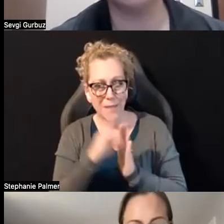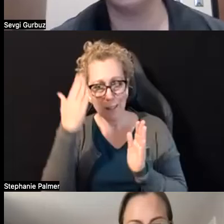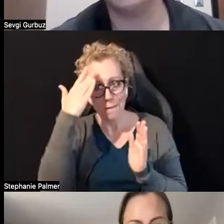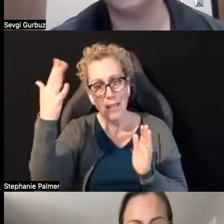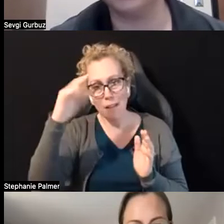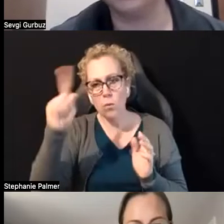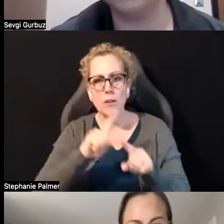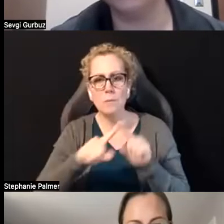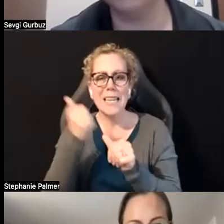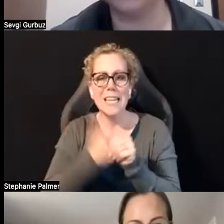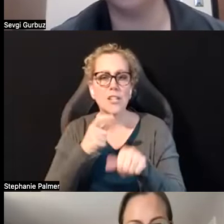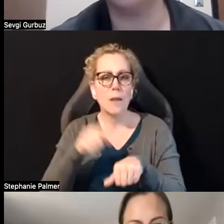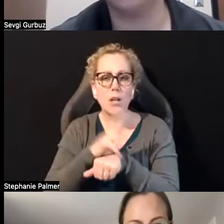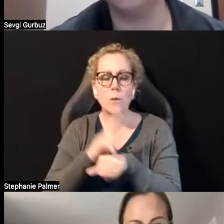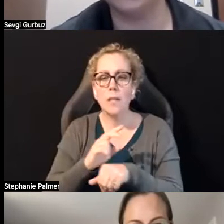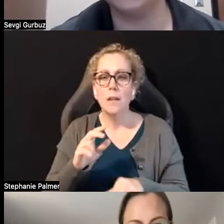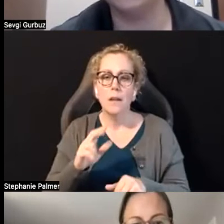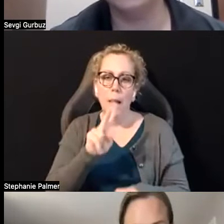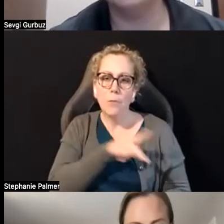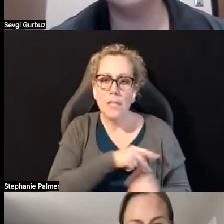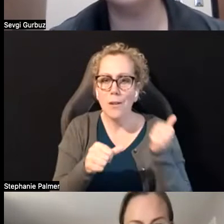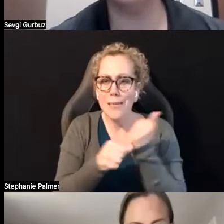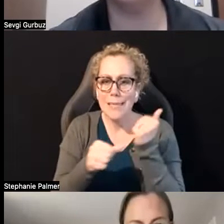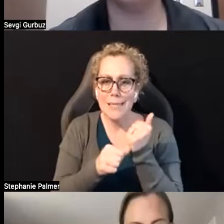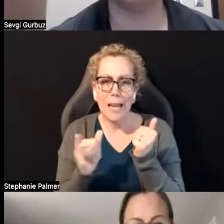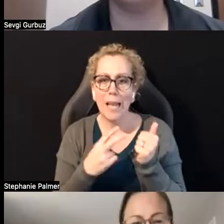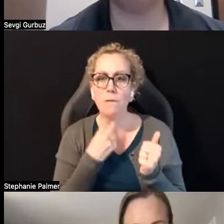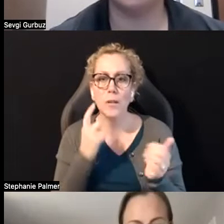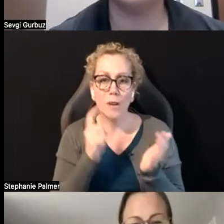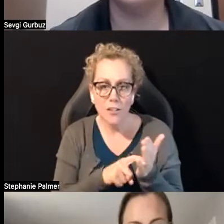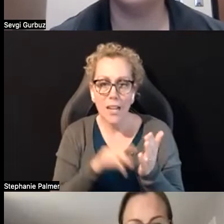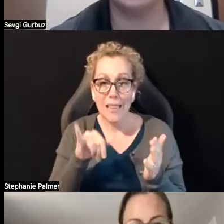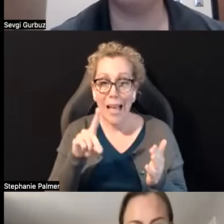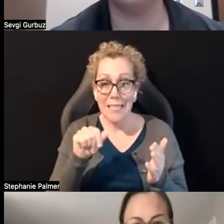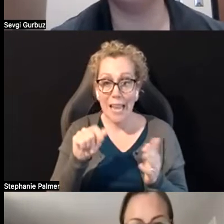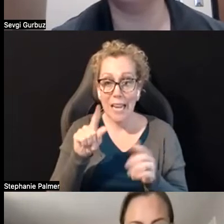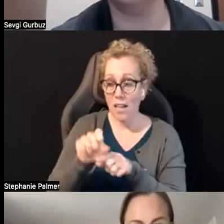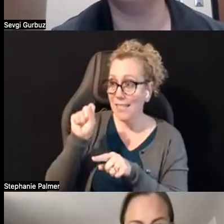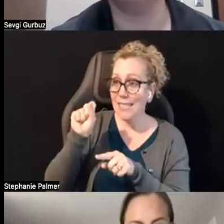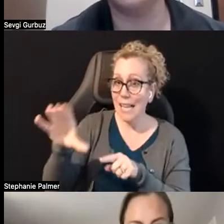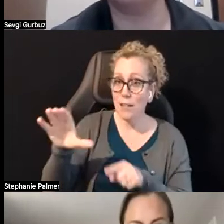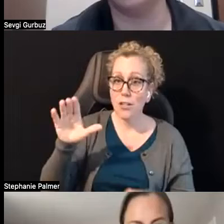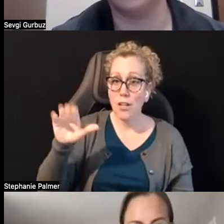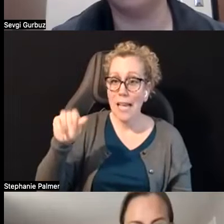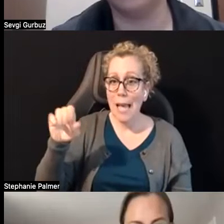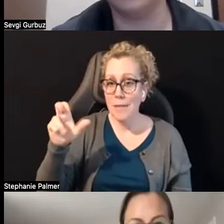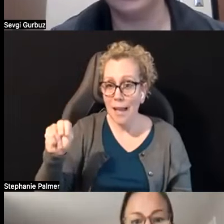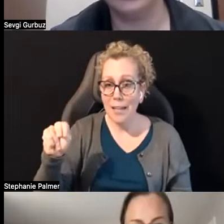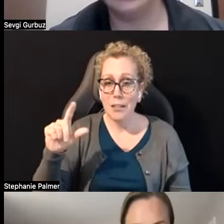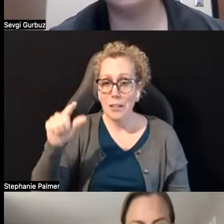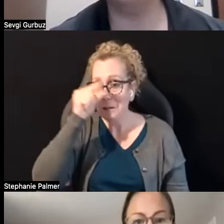use a personal assistant that's voice recognized, that data gets sent back to Amazon, Google, Facebook,